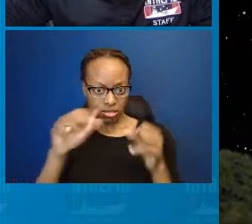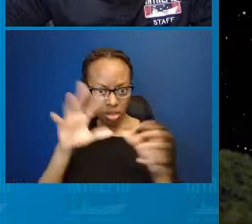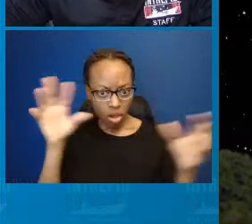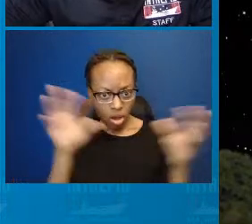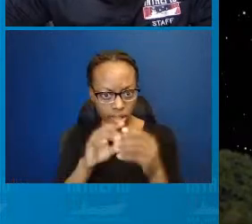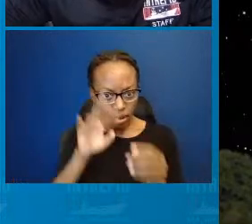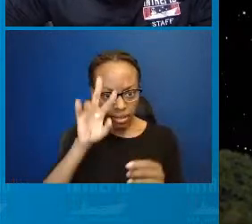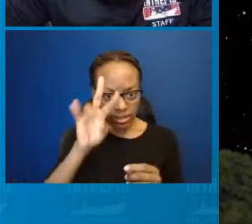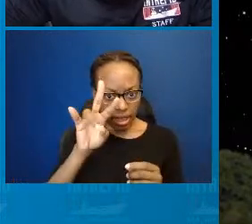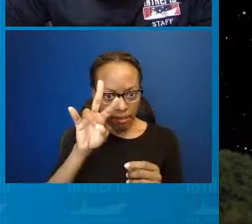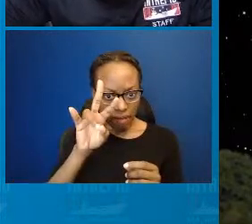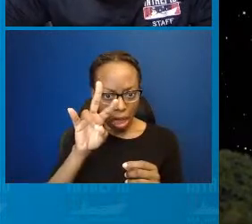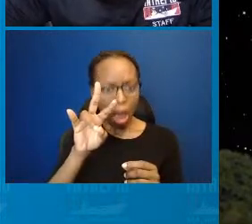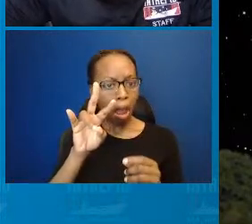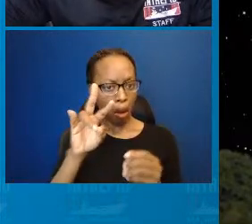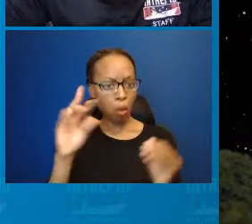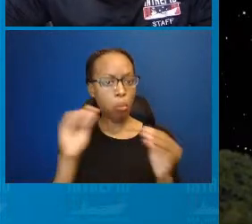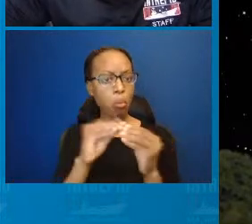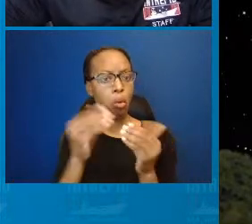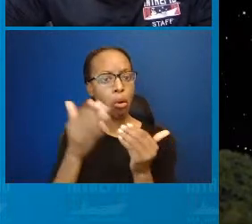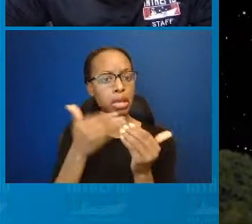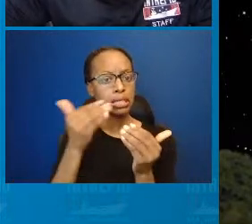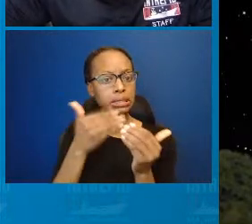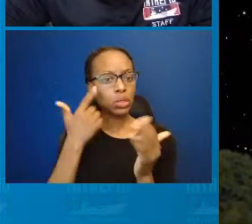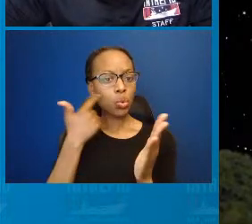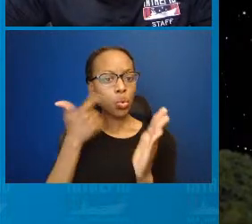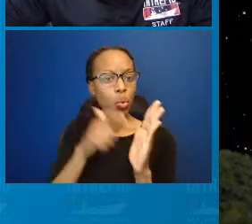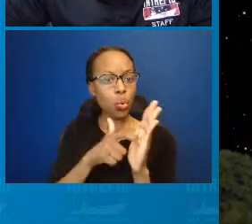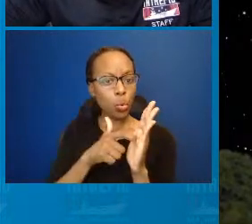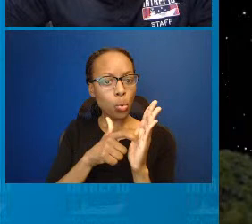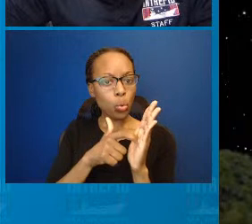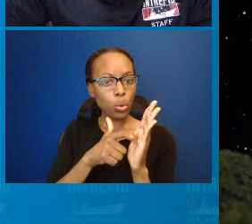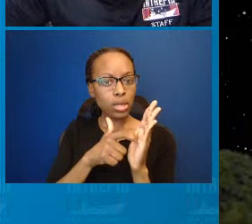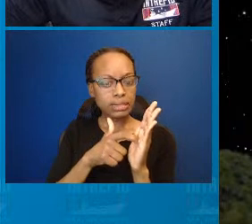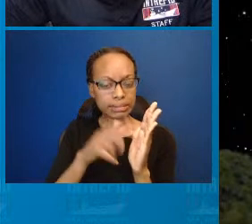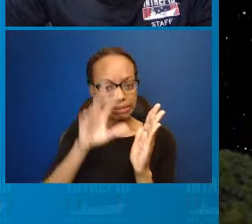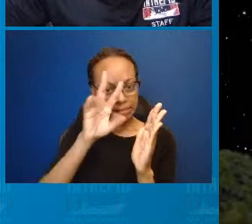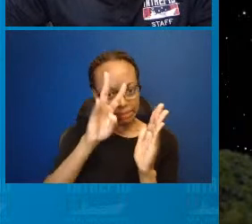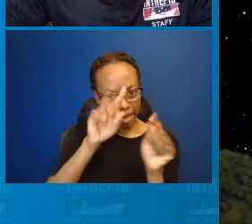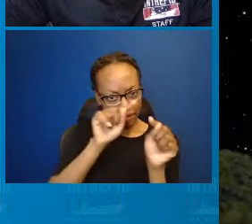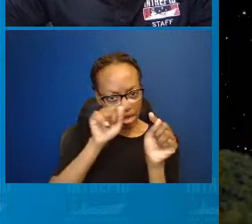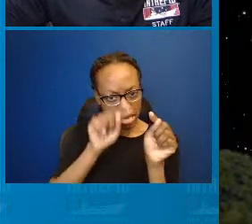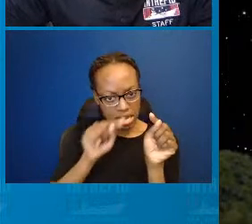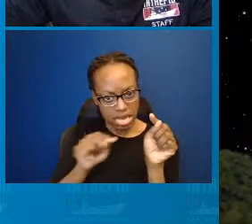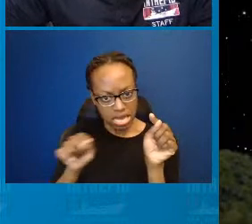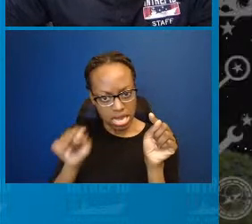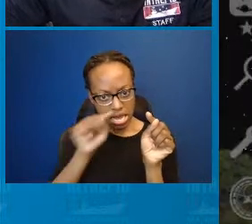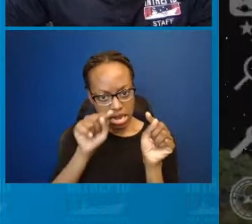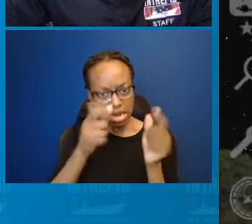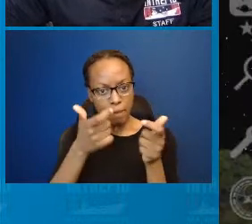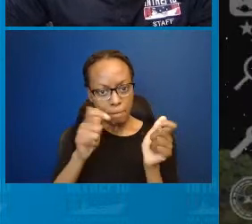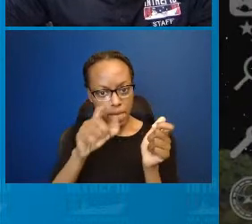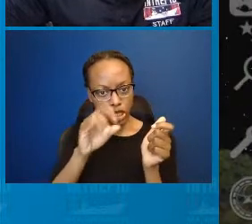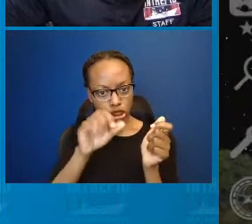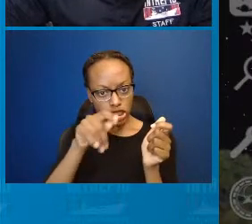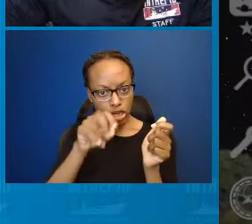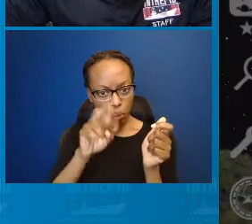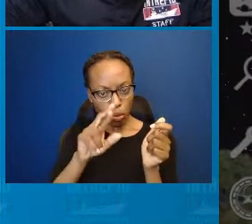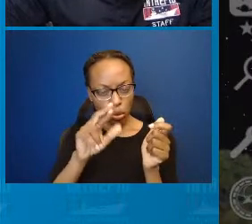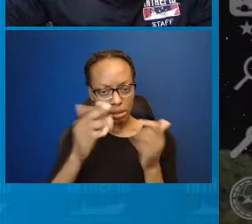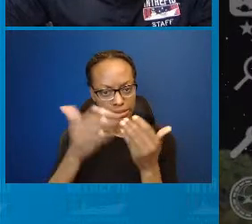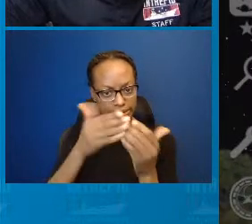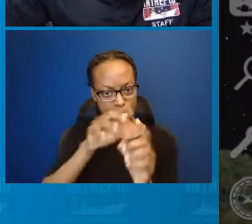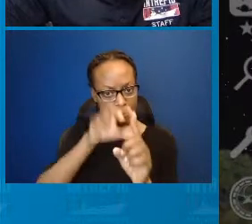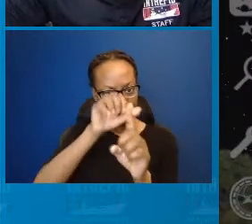be pretty noticeable in the sky. So then that way we can find the rest of the stars that make up Ursa Major, right? So it's just a way for